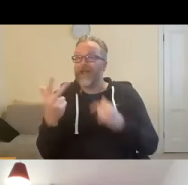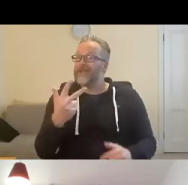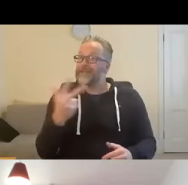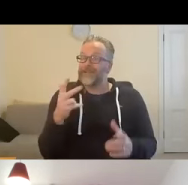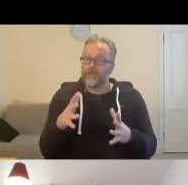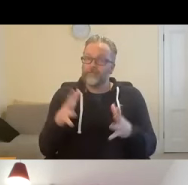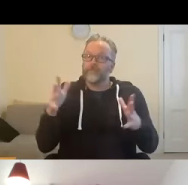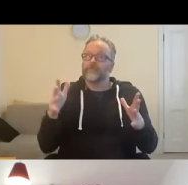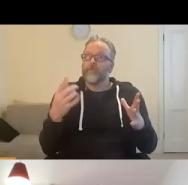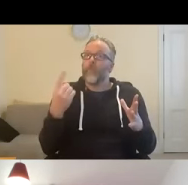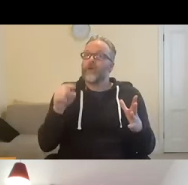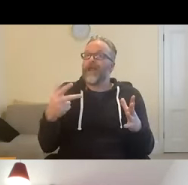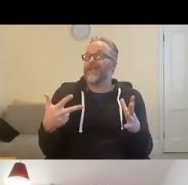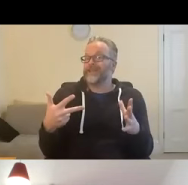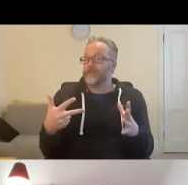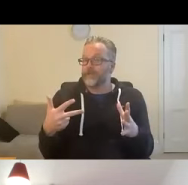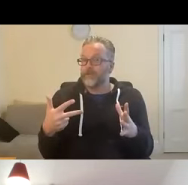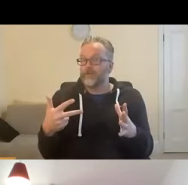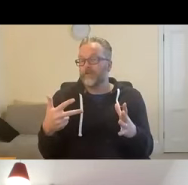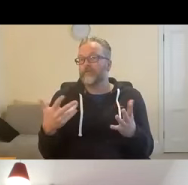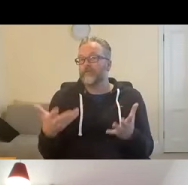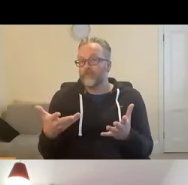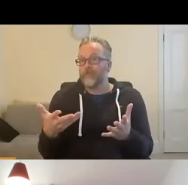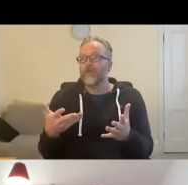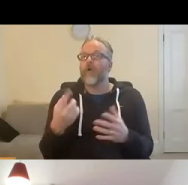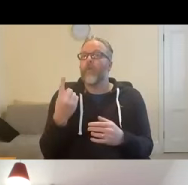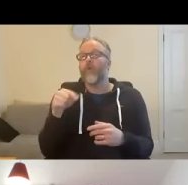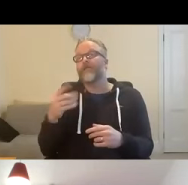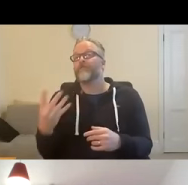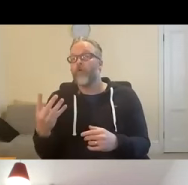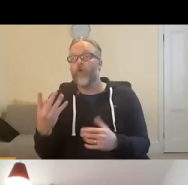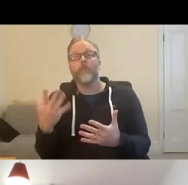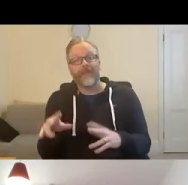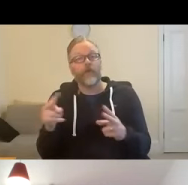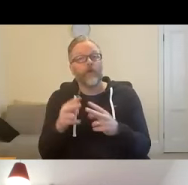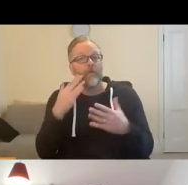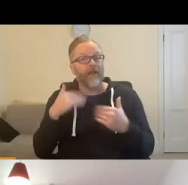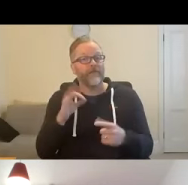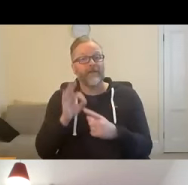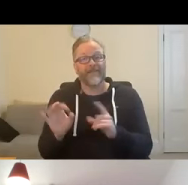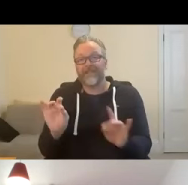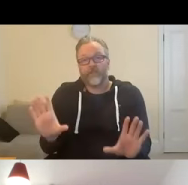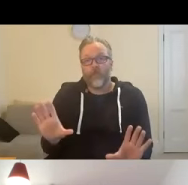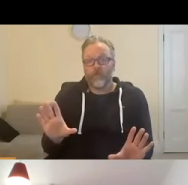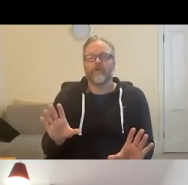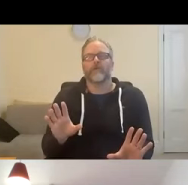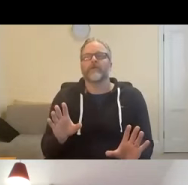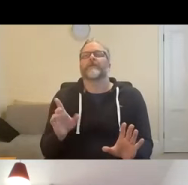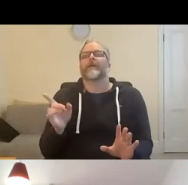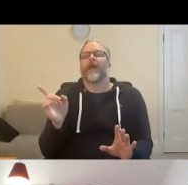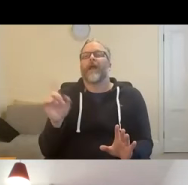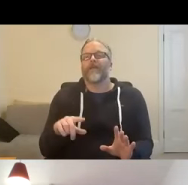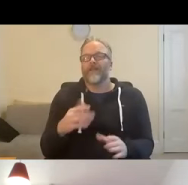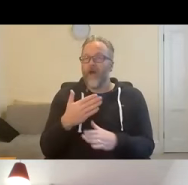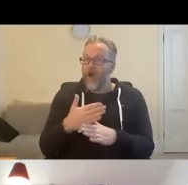this rose to 1 in 8, with only 1 in 4 having contact with a mental health specialist, and just under